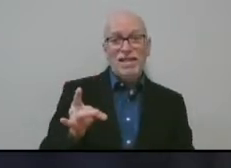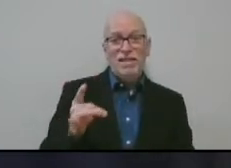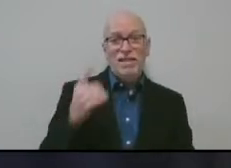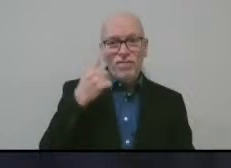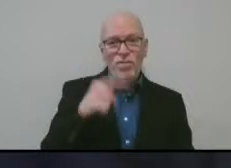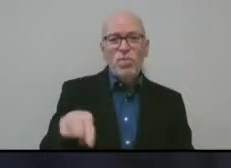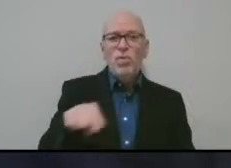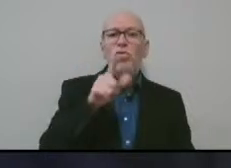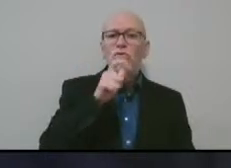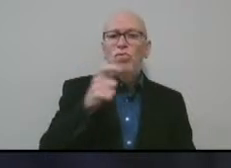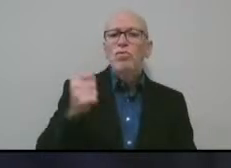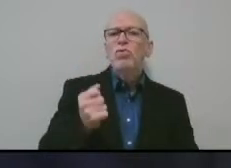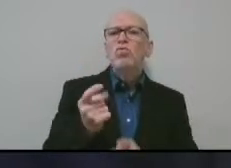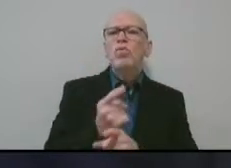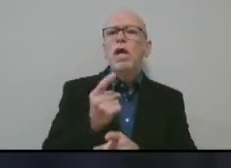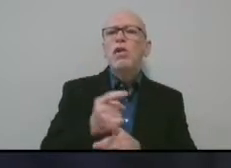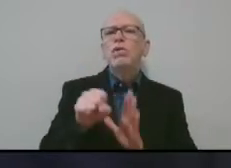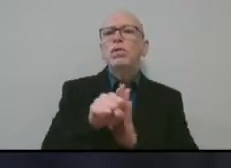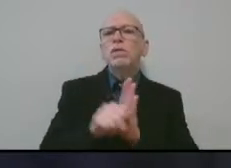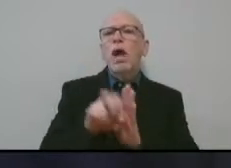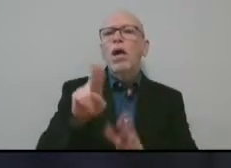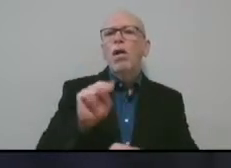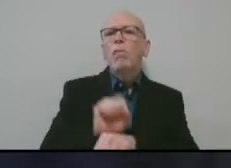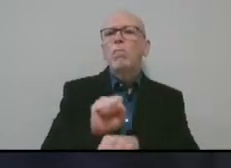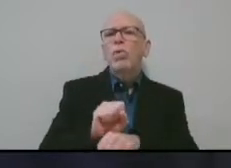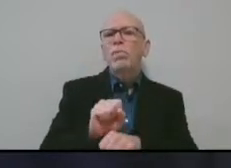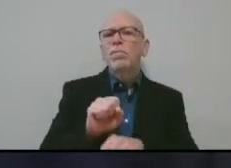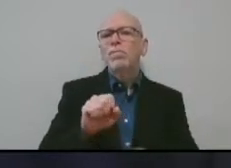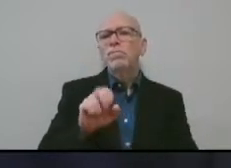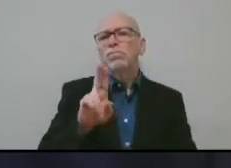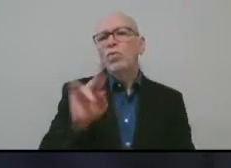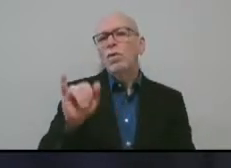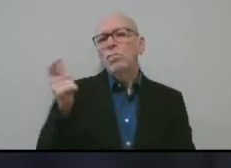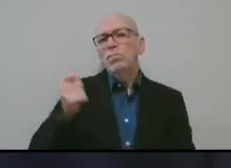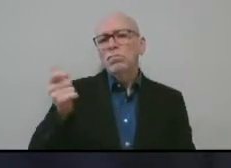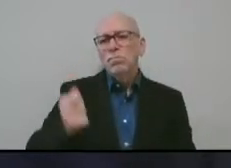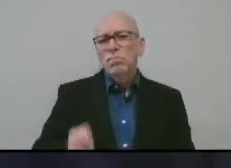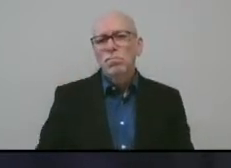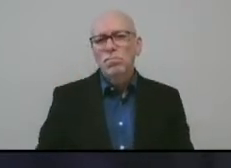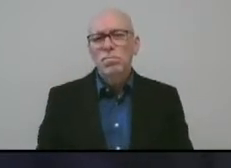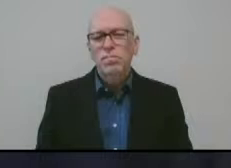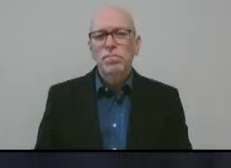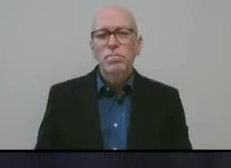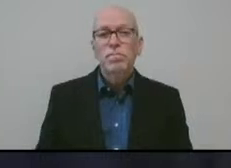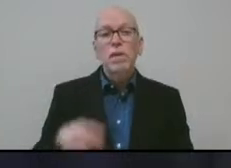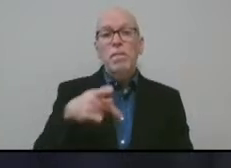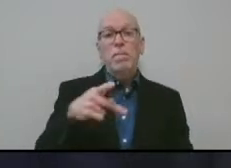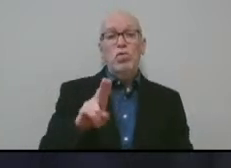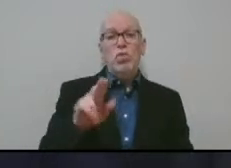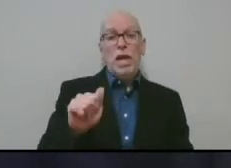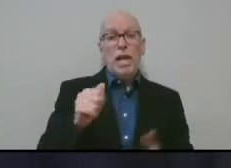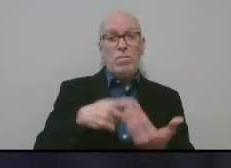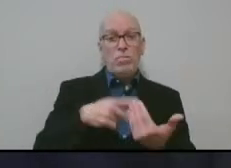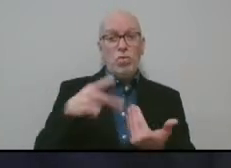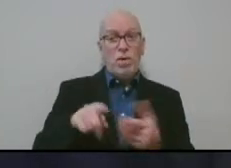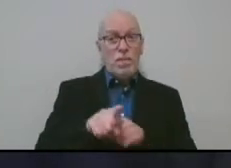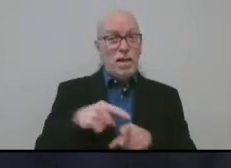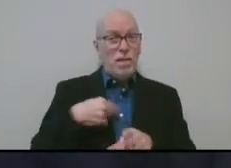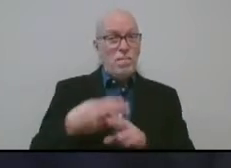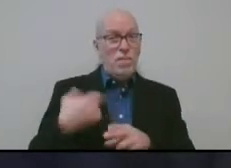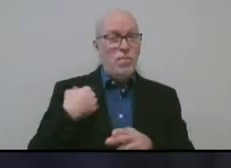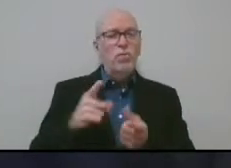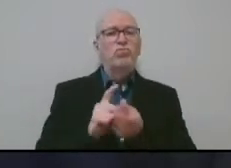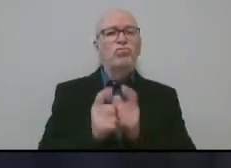collecting regular state unemployment insurance benefits. The PUA program, as I mentioned before, was